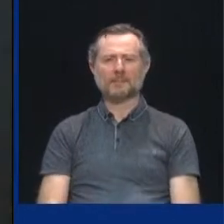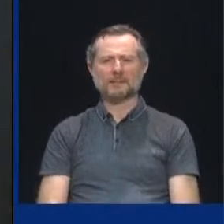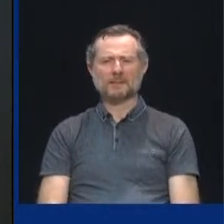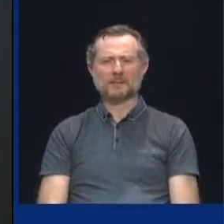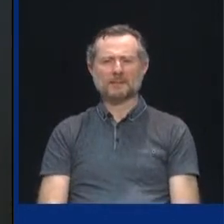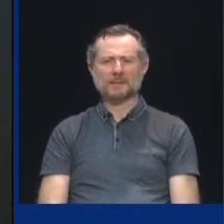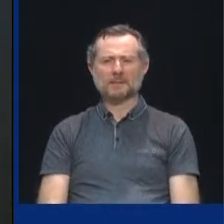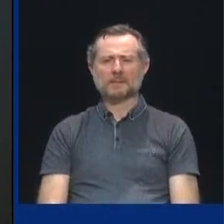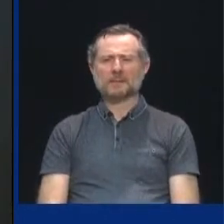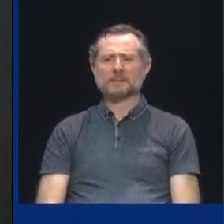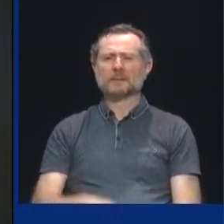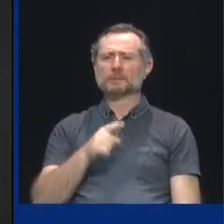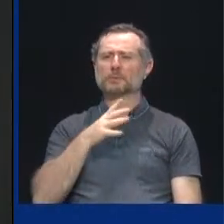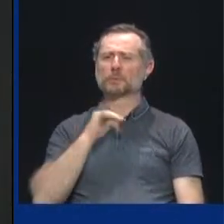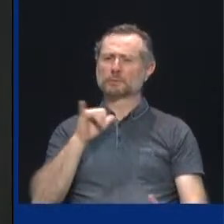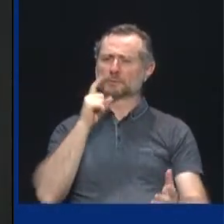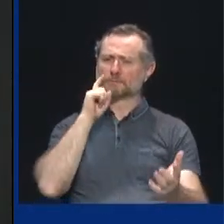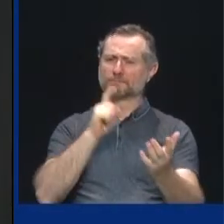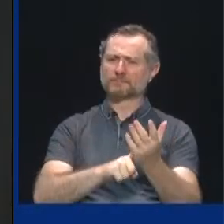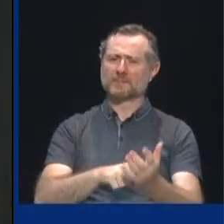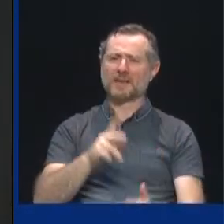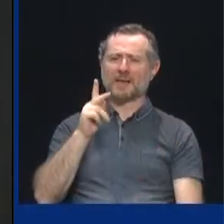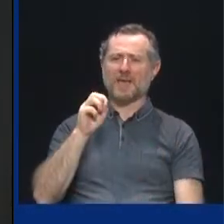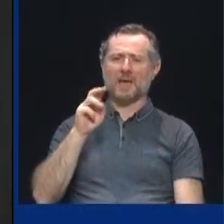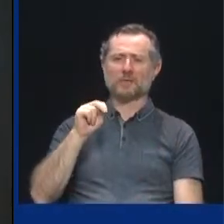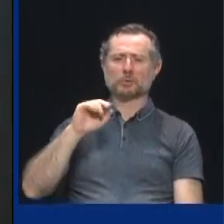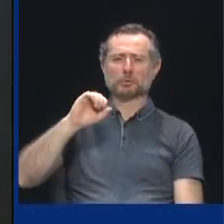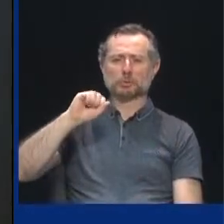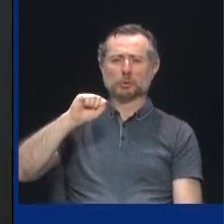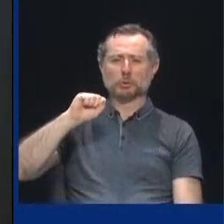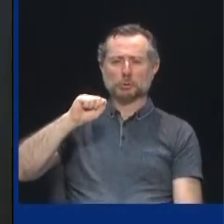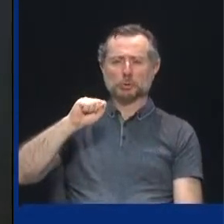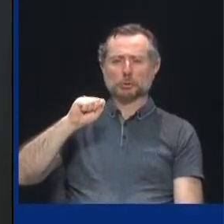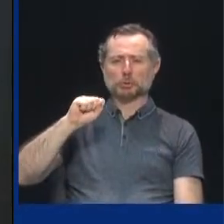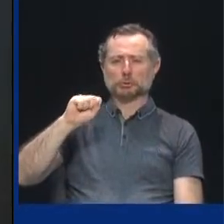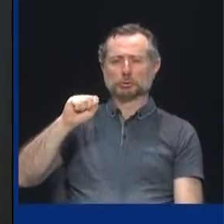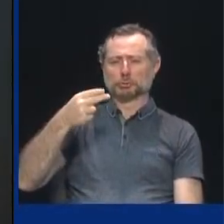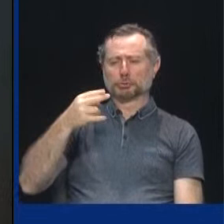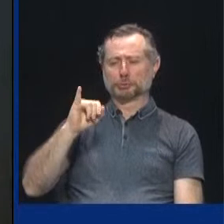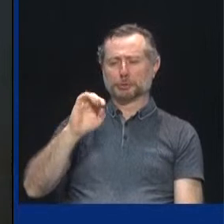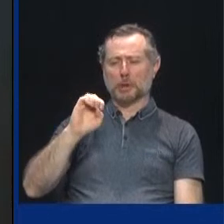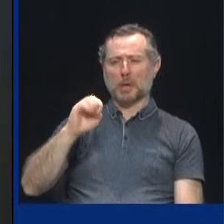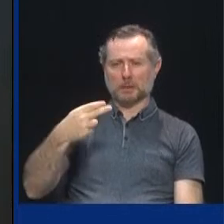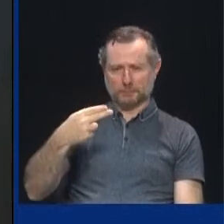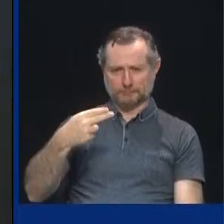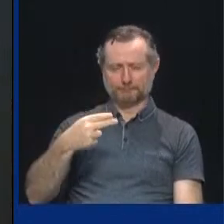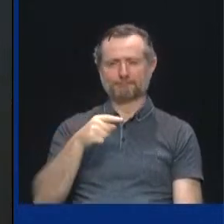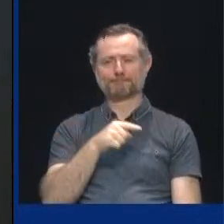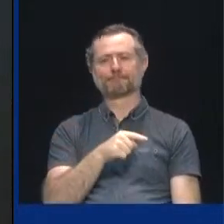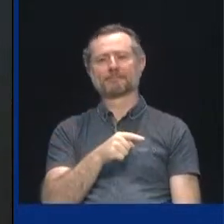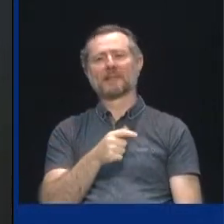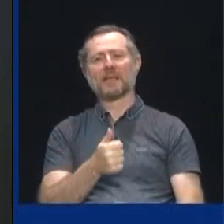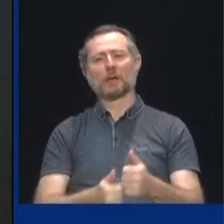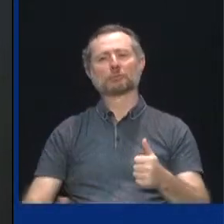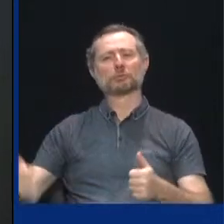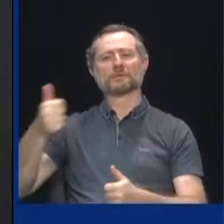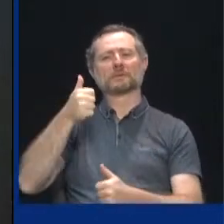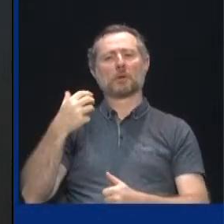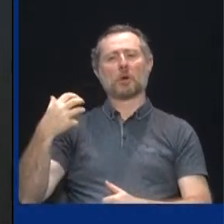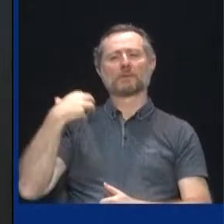I also want to acknowledge Kenneth Shea, who's here, the chief strategy officer for the Charles B. Wang Community Health